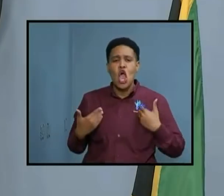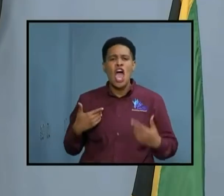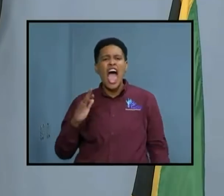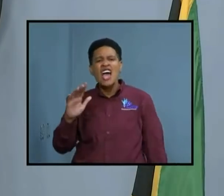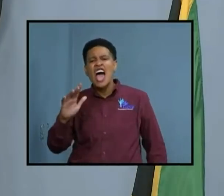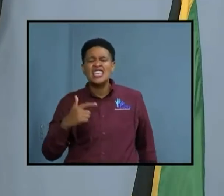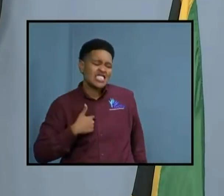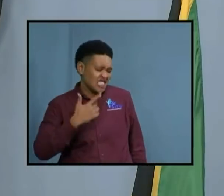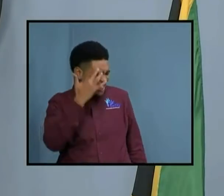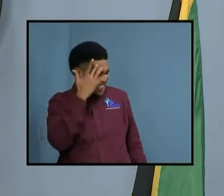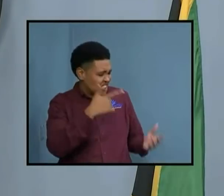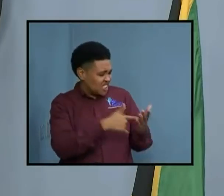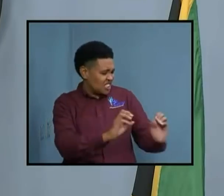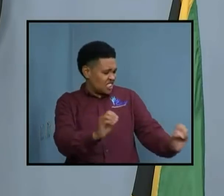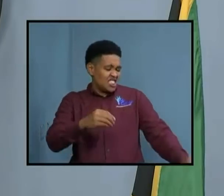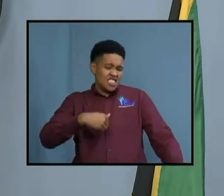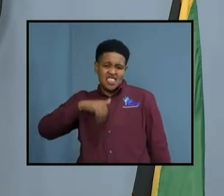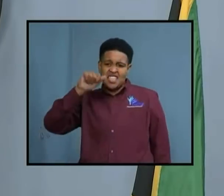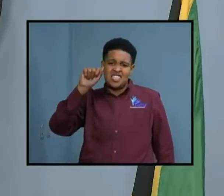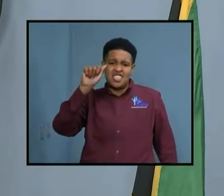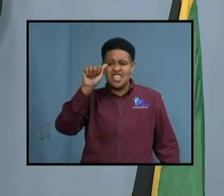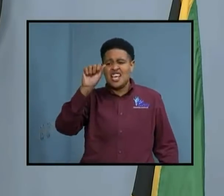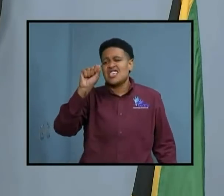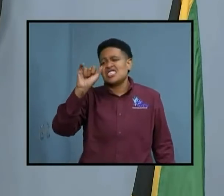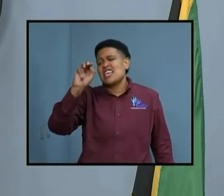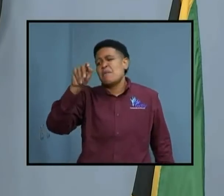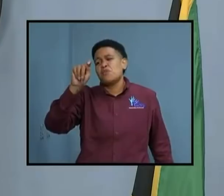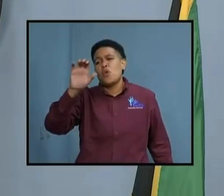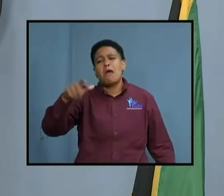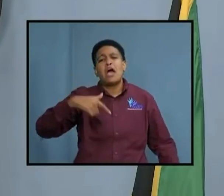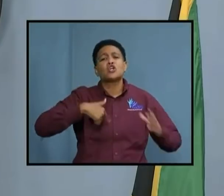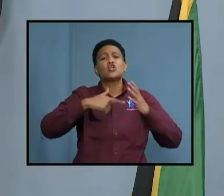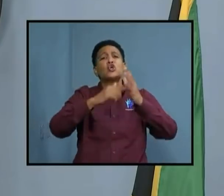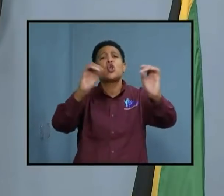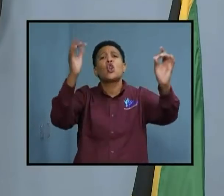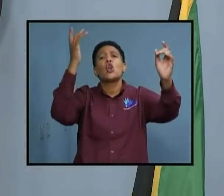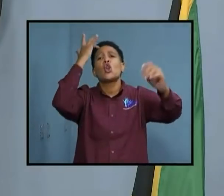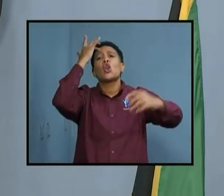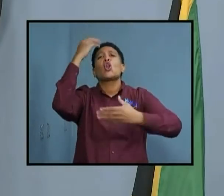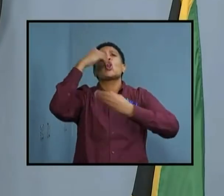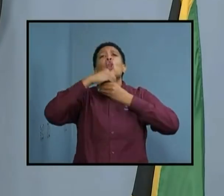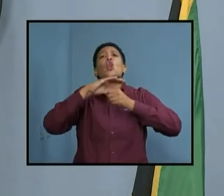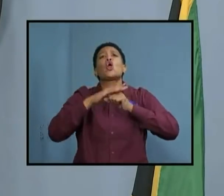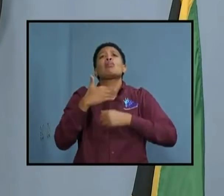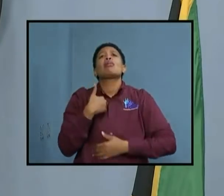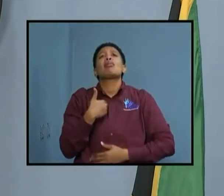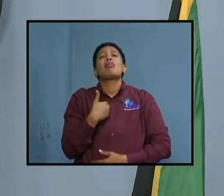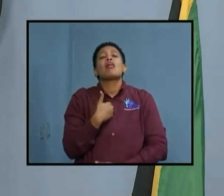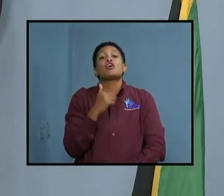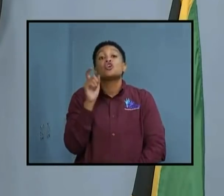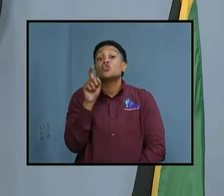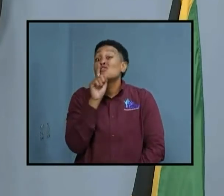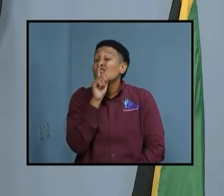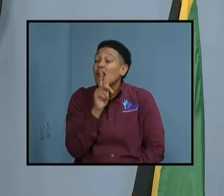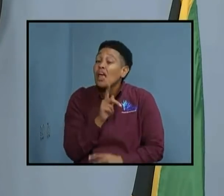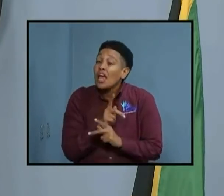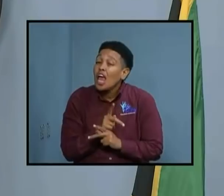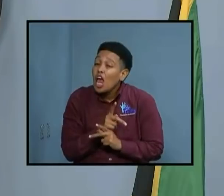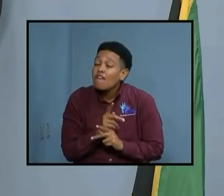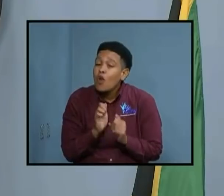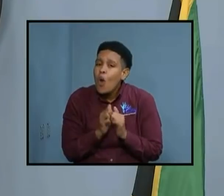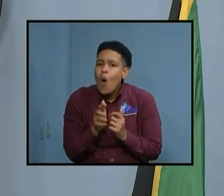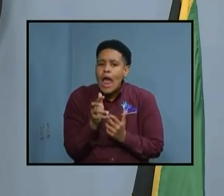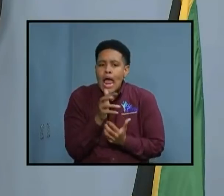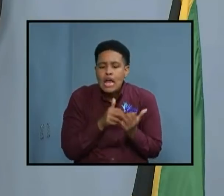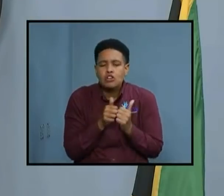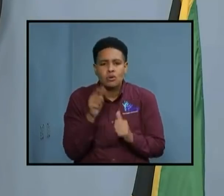be asymptomatic, some of them show absolutely no signs that they have the virus. They should be very careful how they